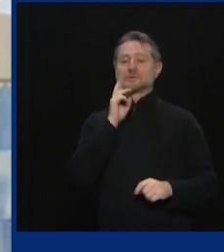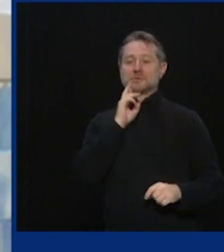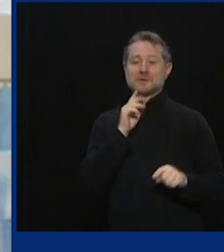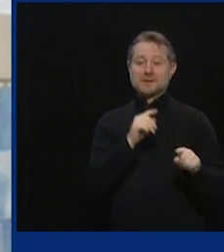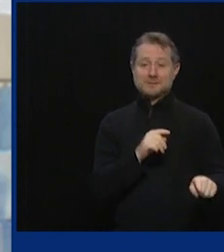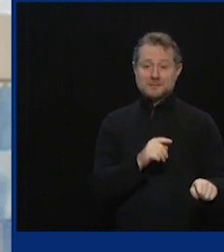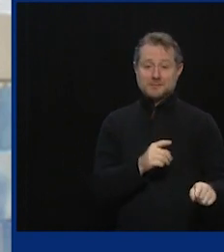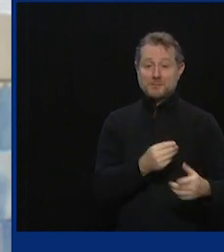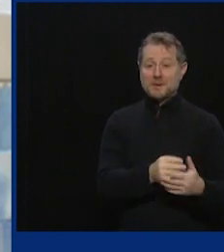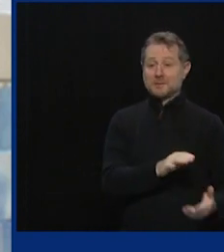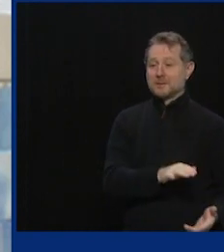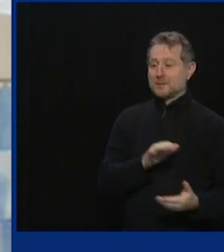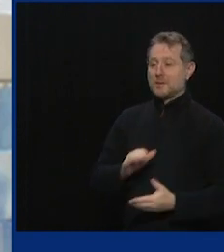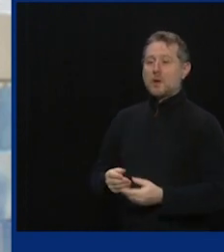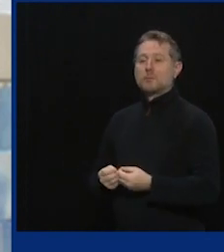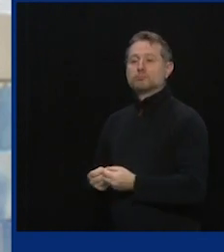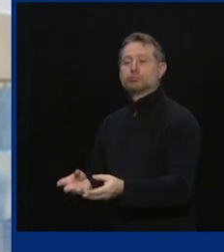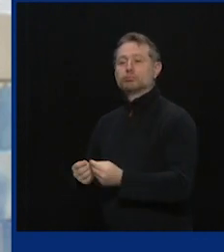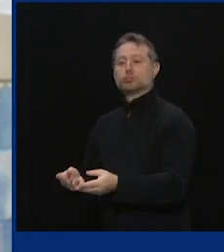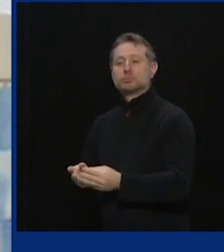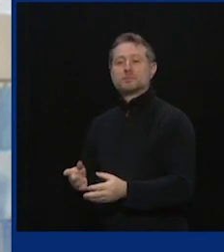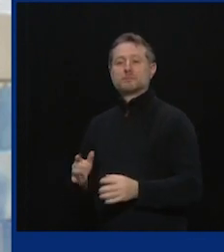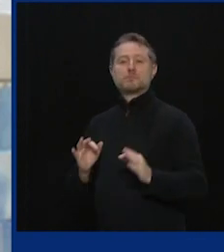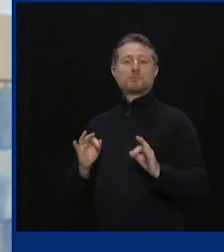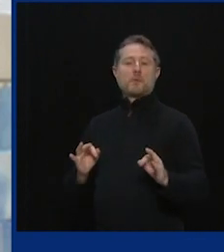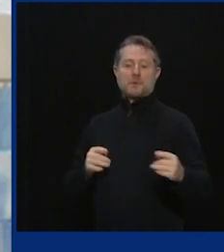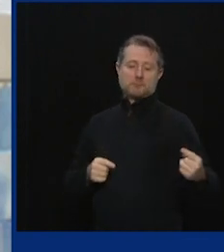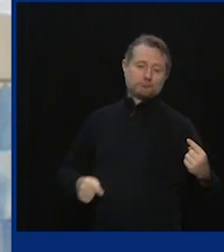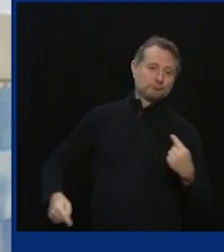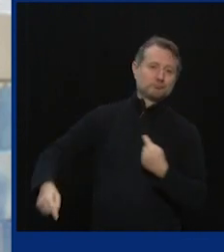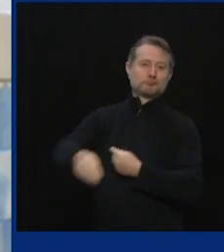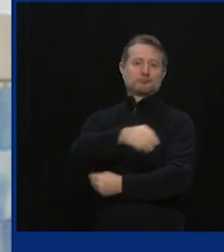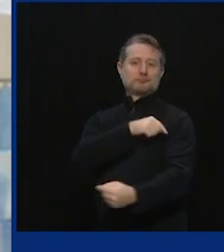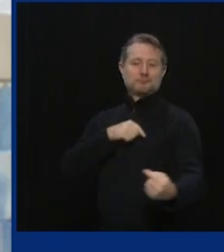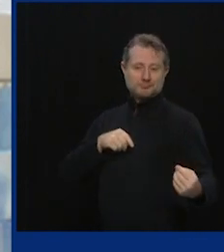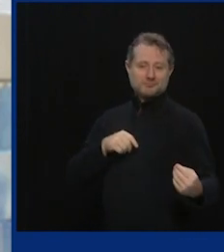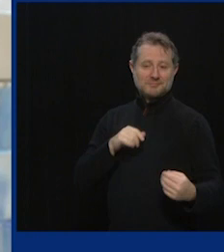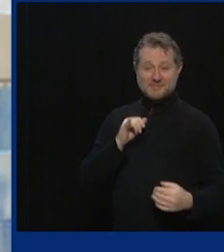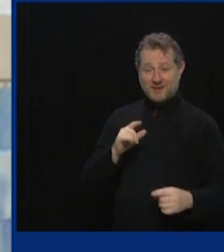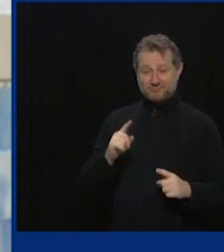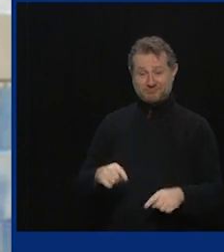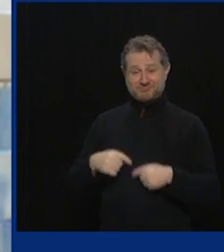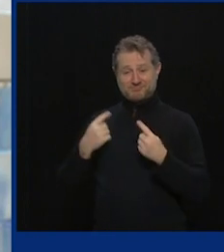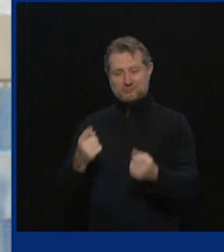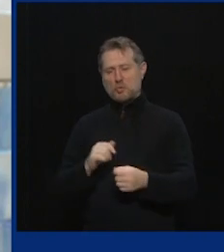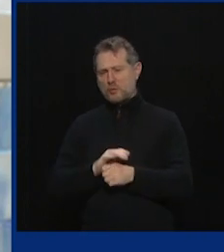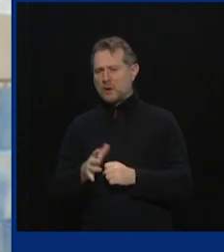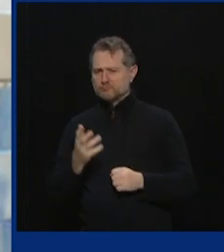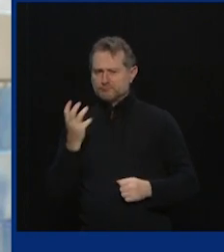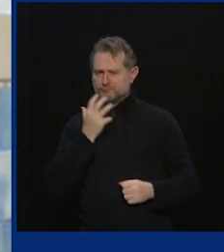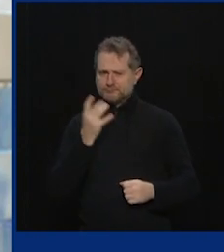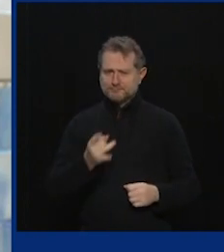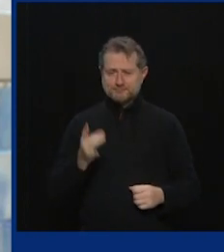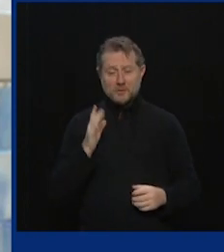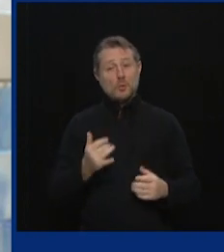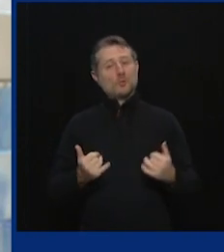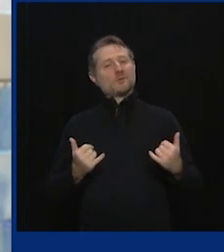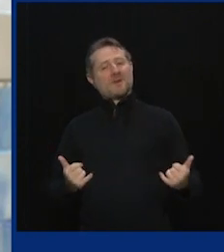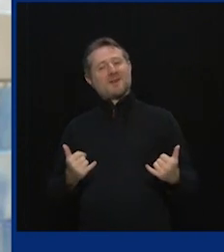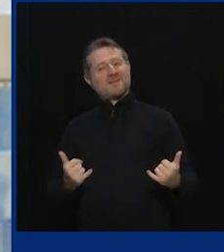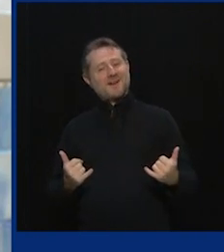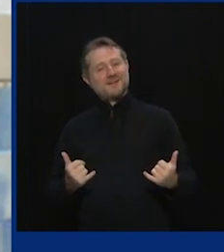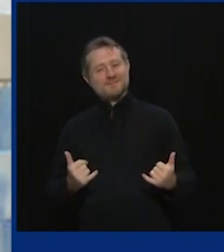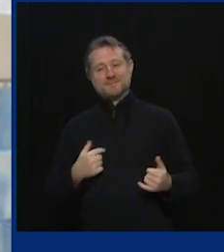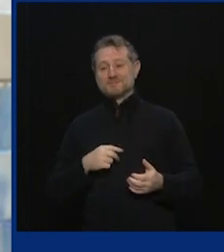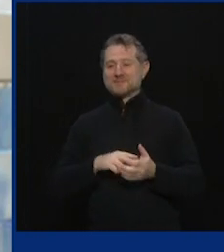that simple. Let's just get that done. So we've been through some extraordinary times, but what we're doing today, increasing the ability